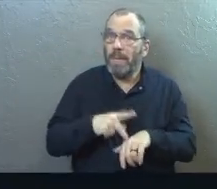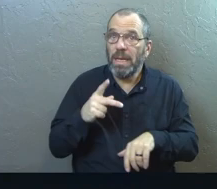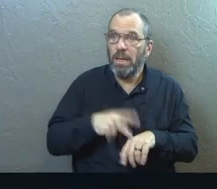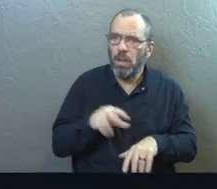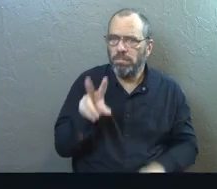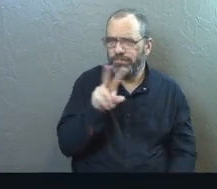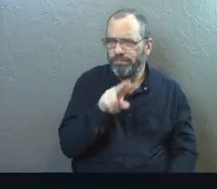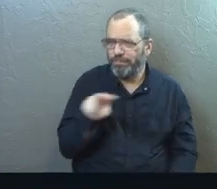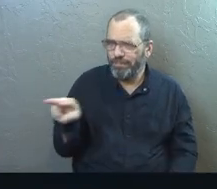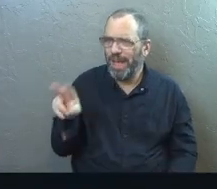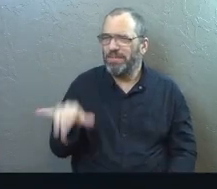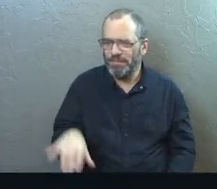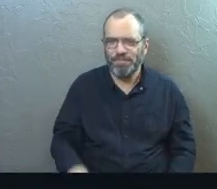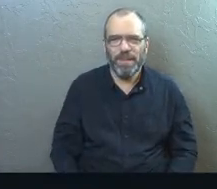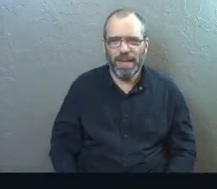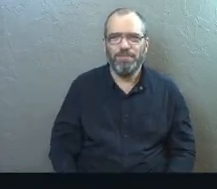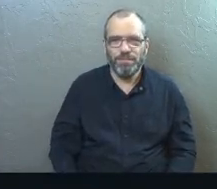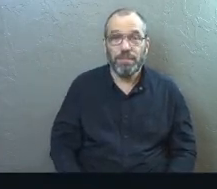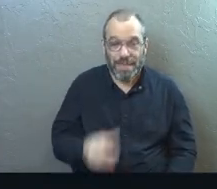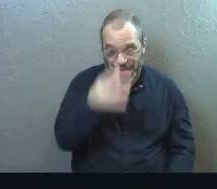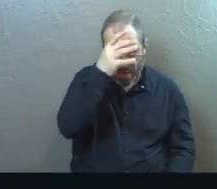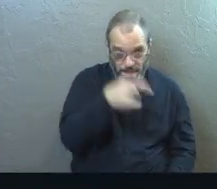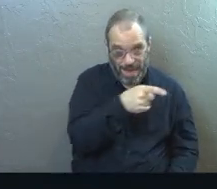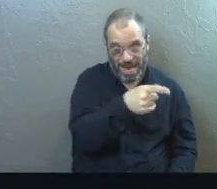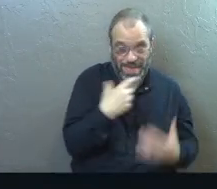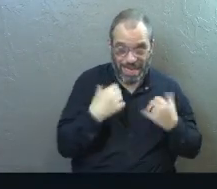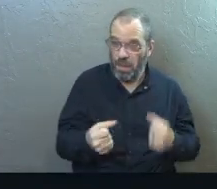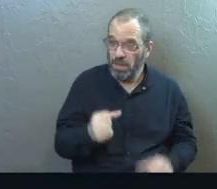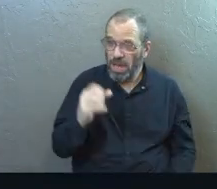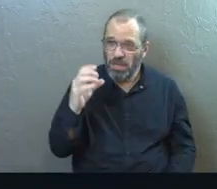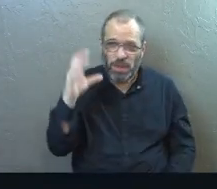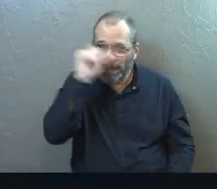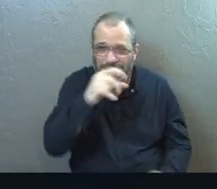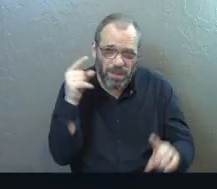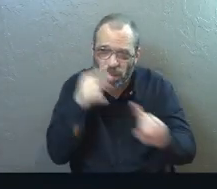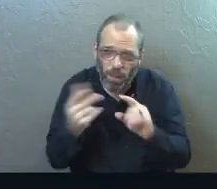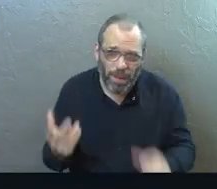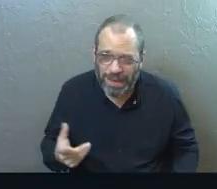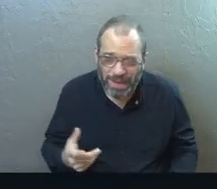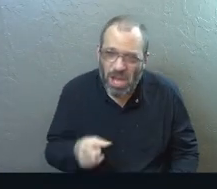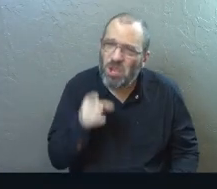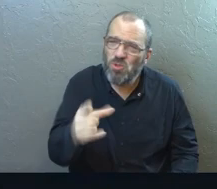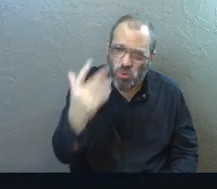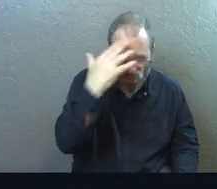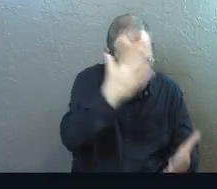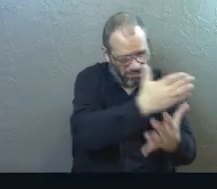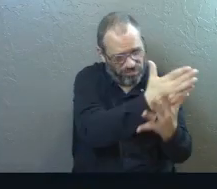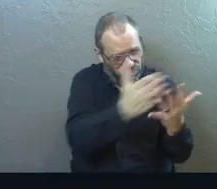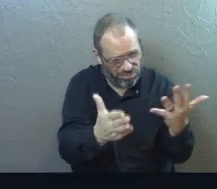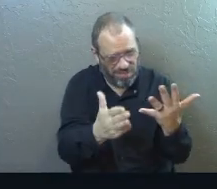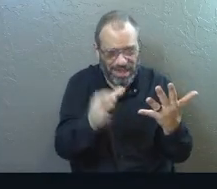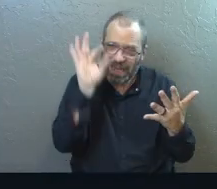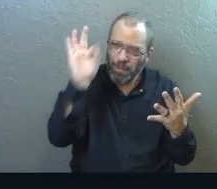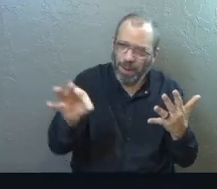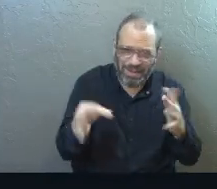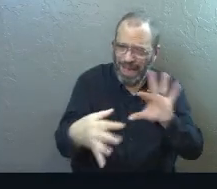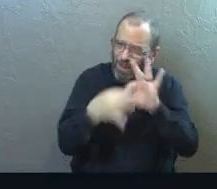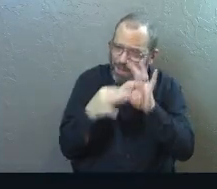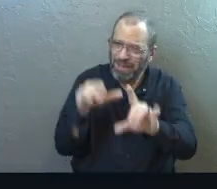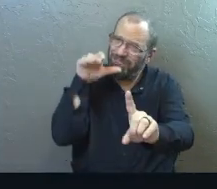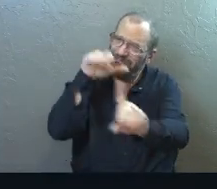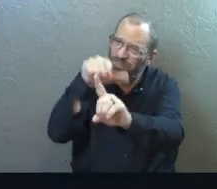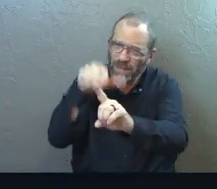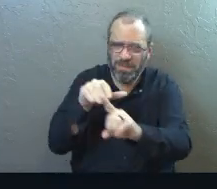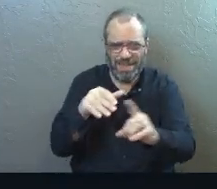their response to him and the man being healed. He's like, you guys are missing something. You know these things, so I can relate with you. I can remind